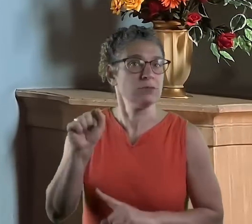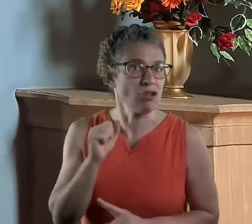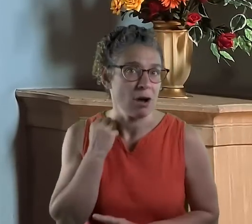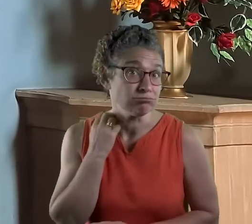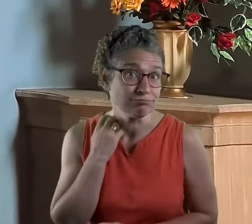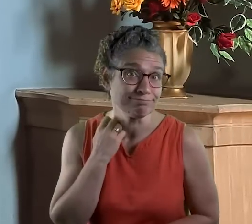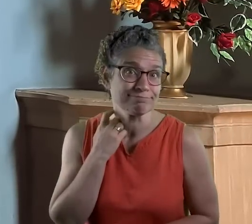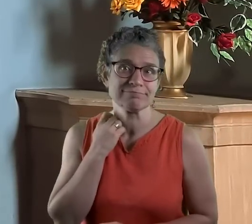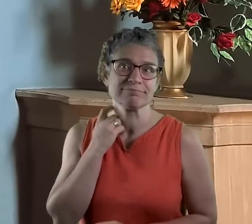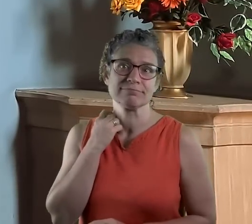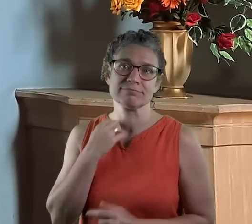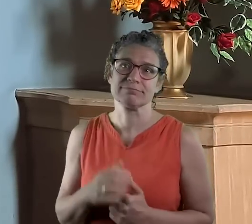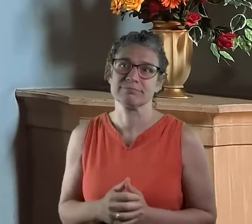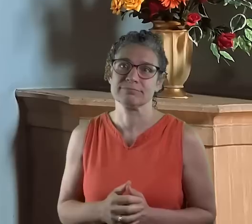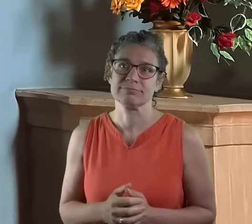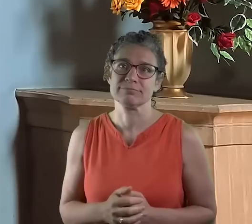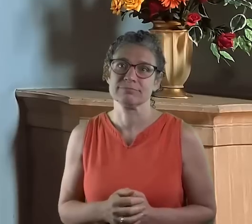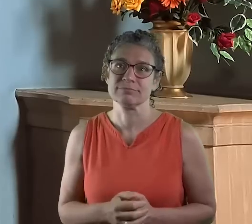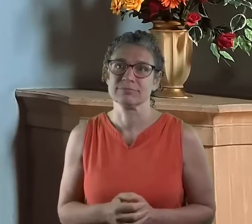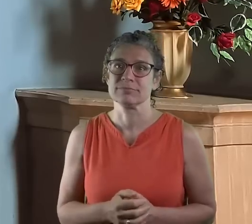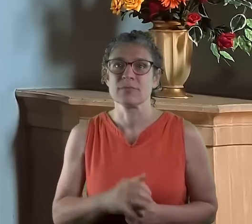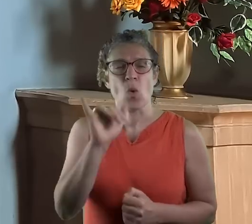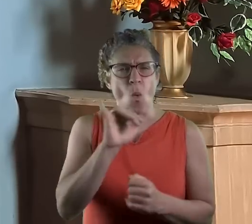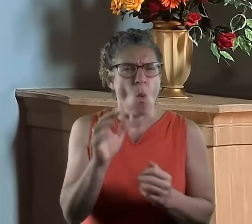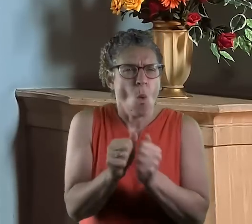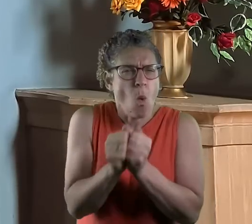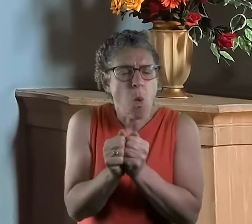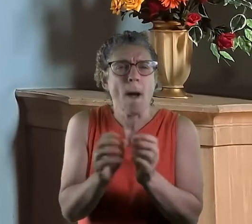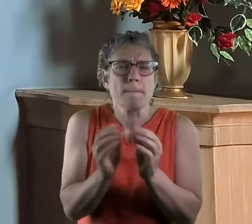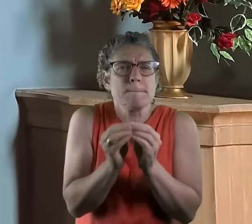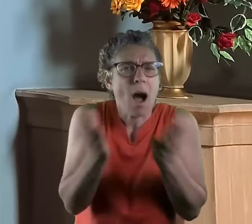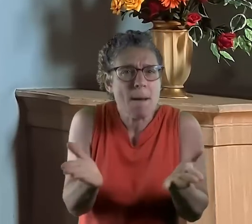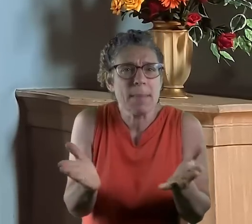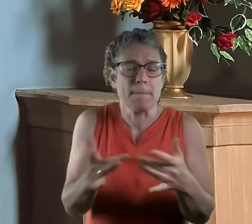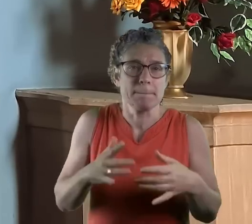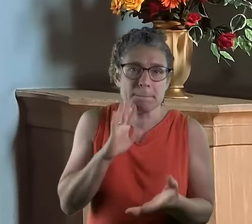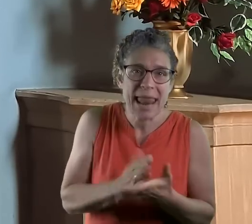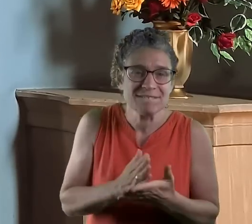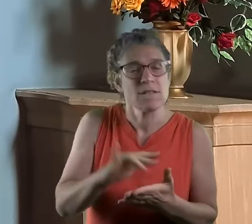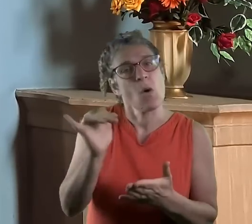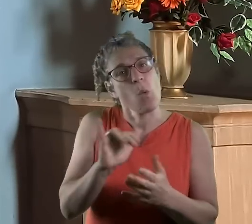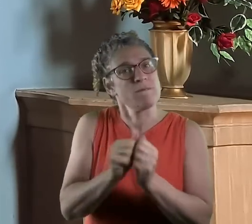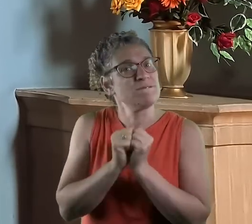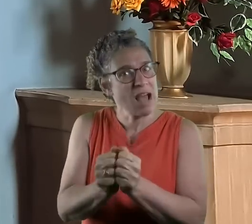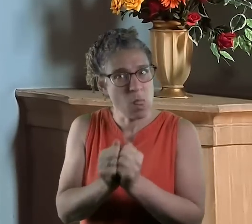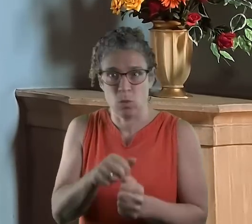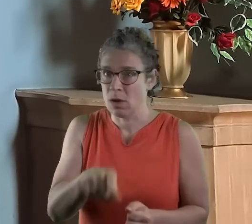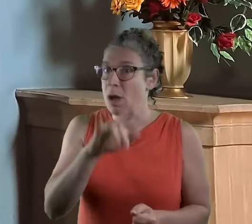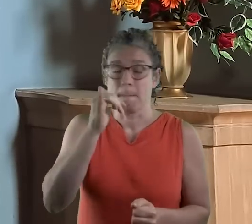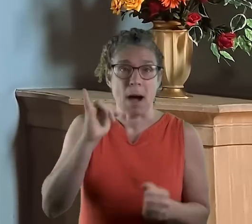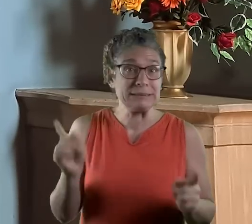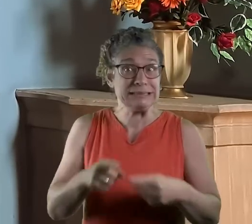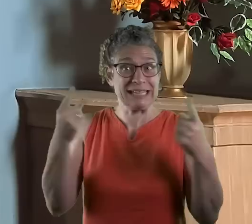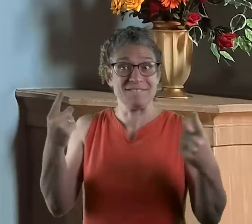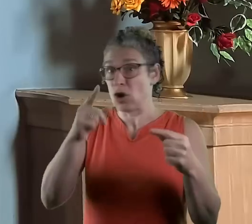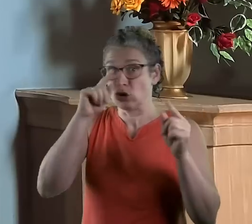at times. Holding on to biblical beliefs and values for ourselves sometimes goes against the flow